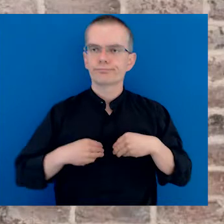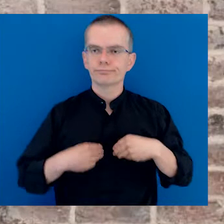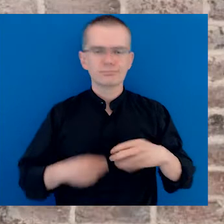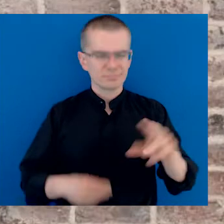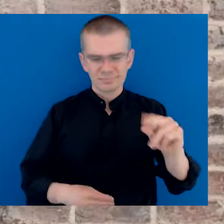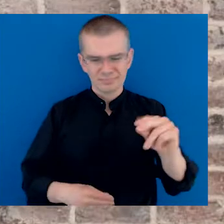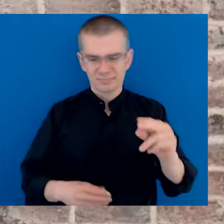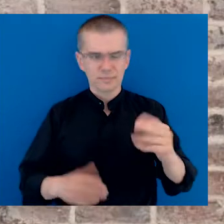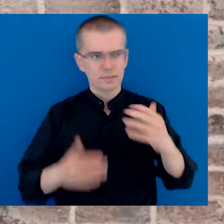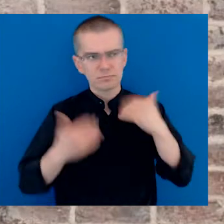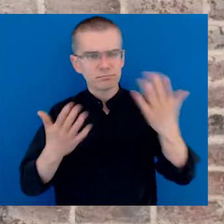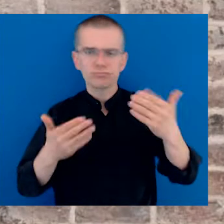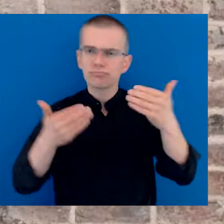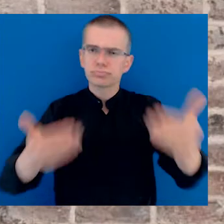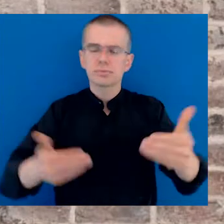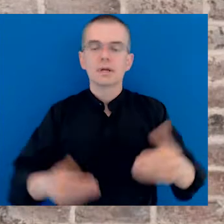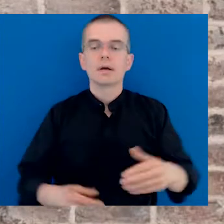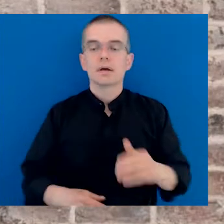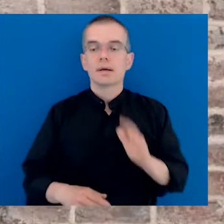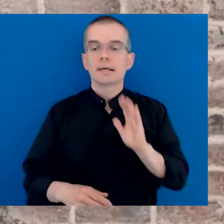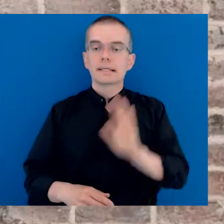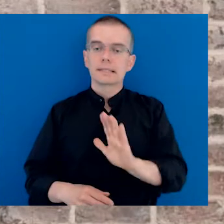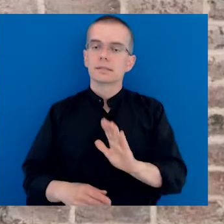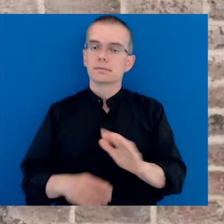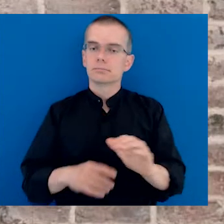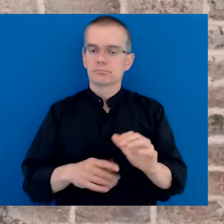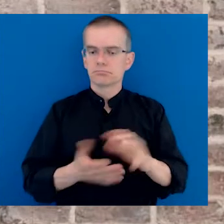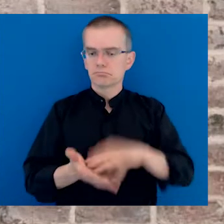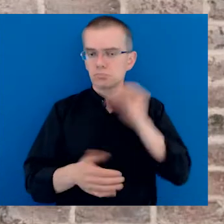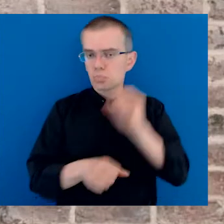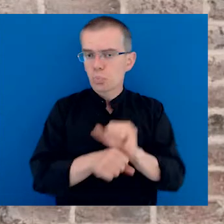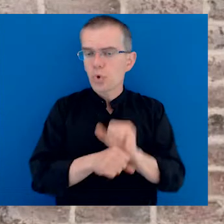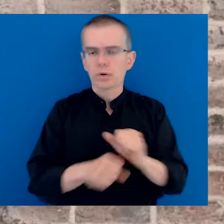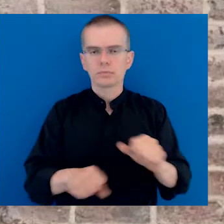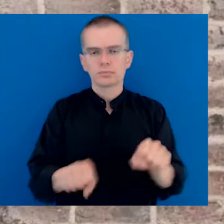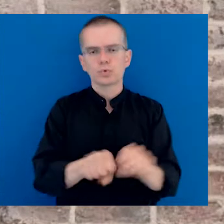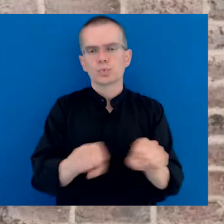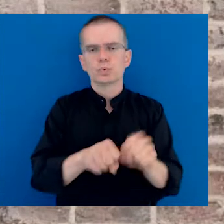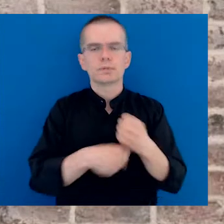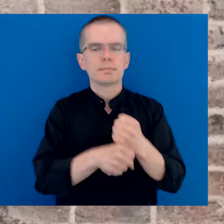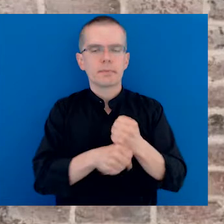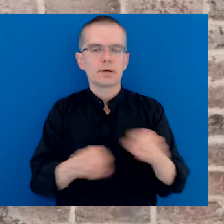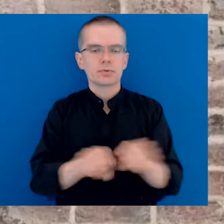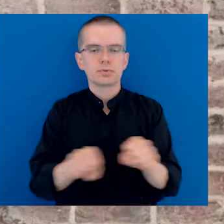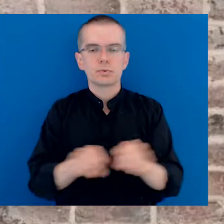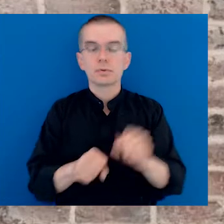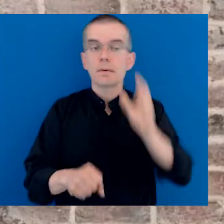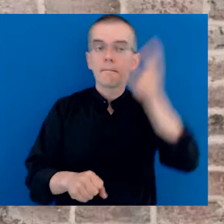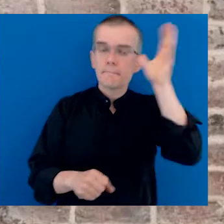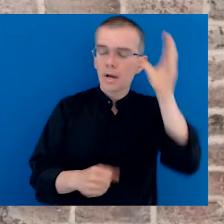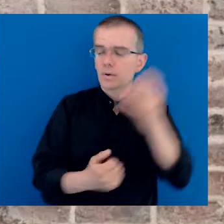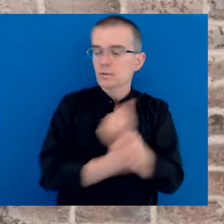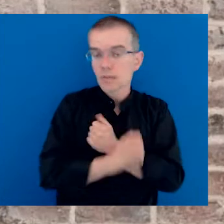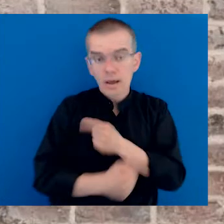to cobble shoes, and his parents, who were wonderful people, and they loved him dearly,